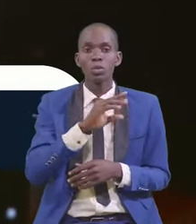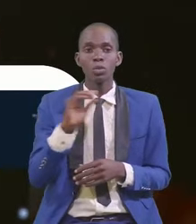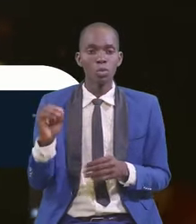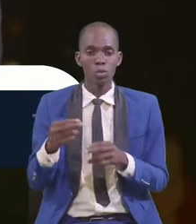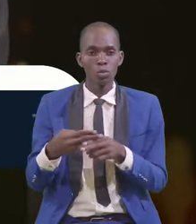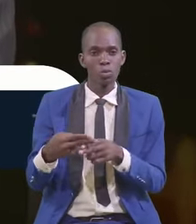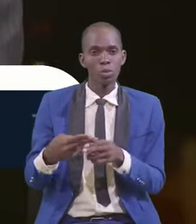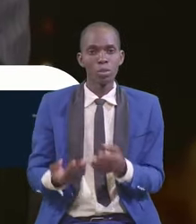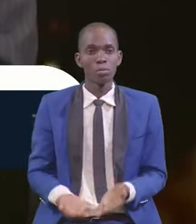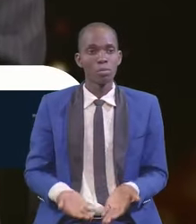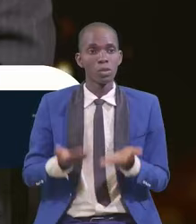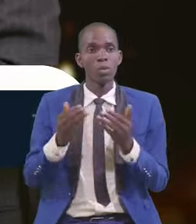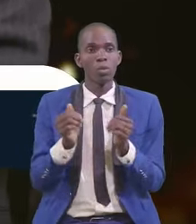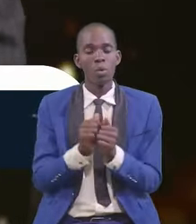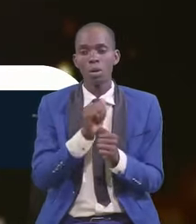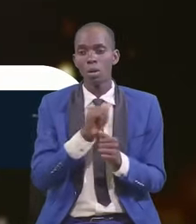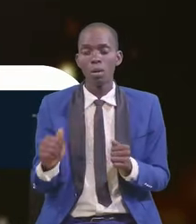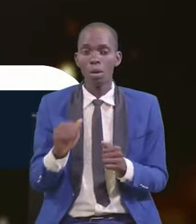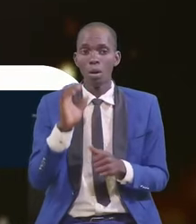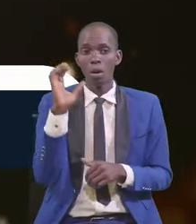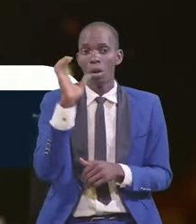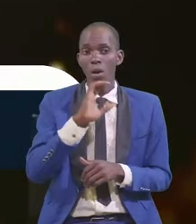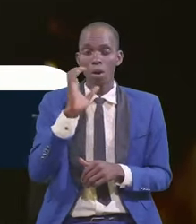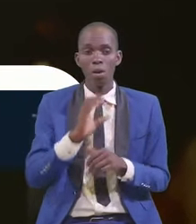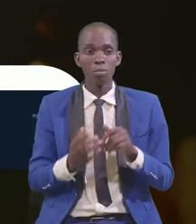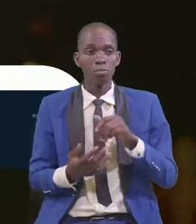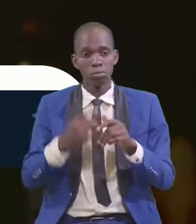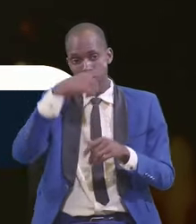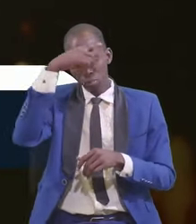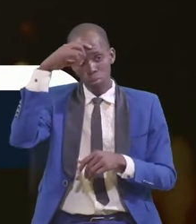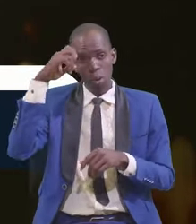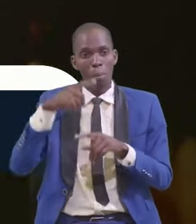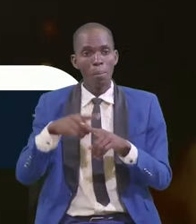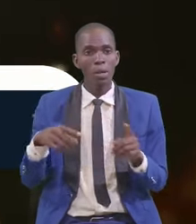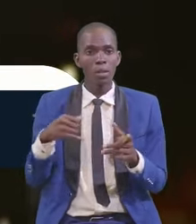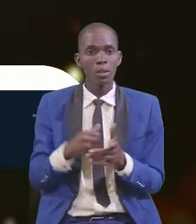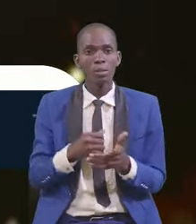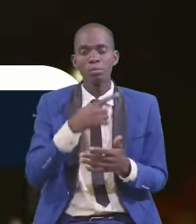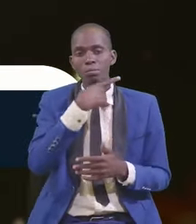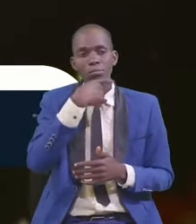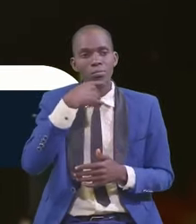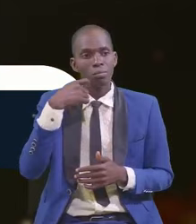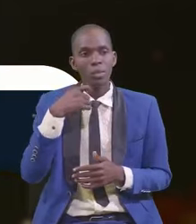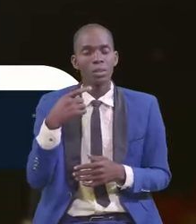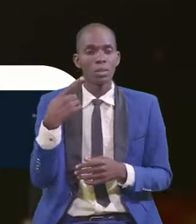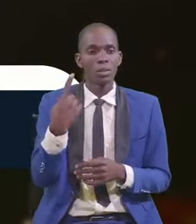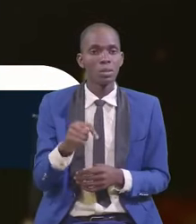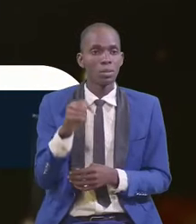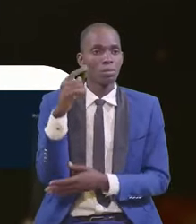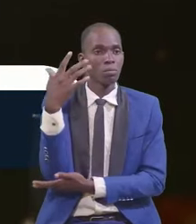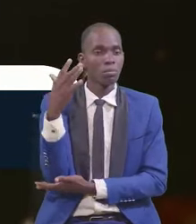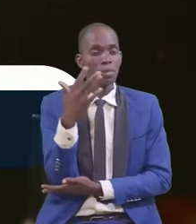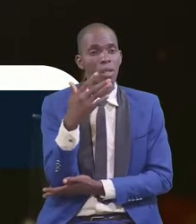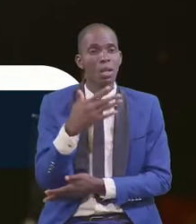where ab burning it but it will withth the grass it withth the grass and the